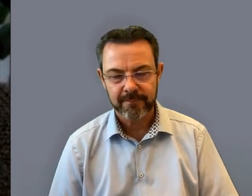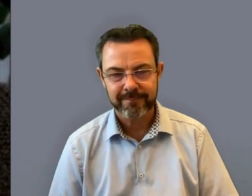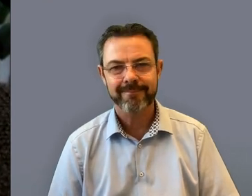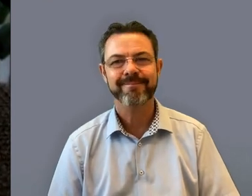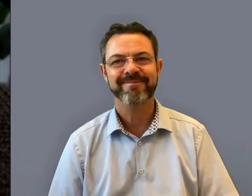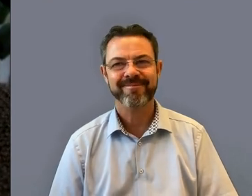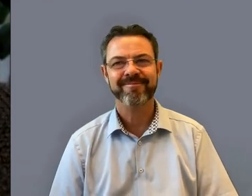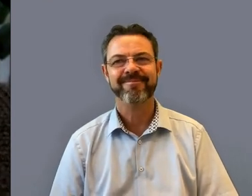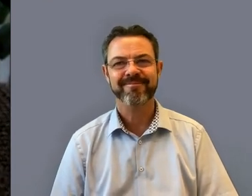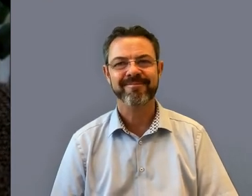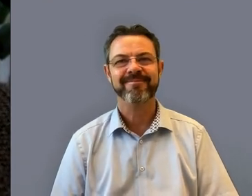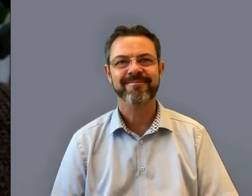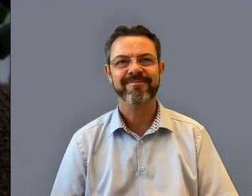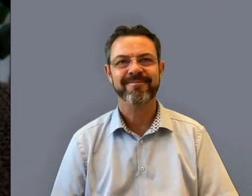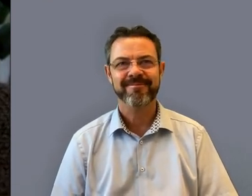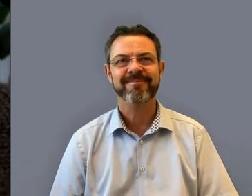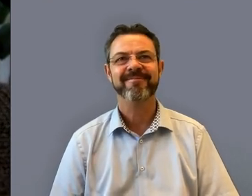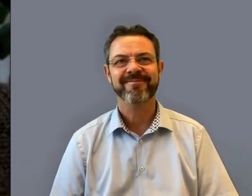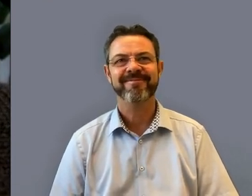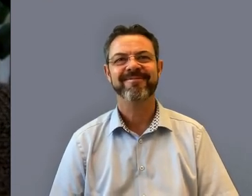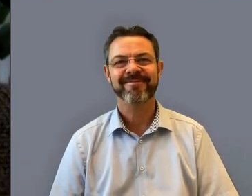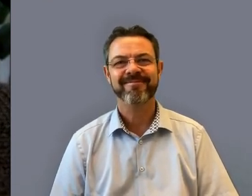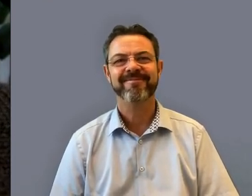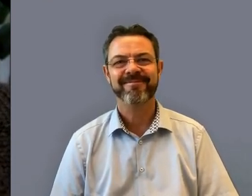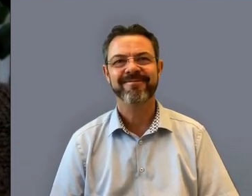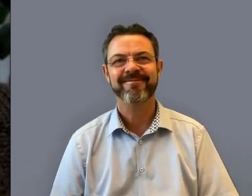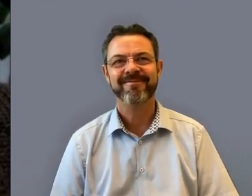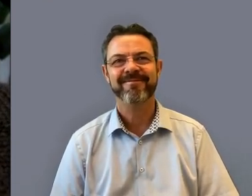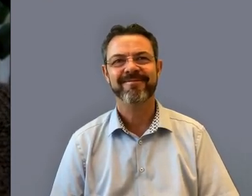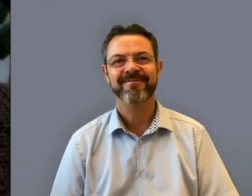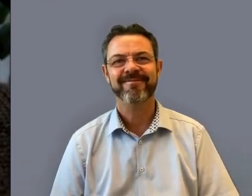So now you can build a new one, but it's going to take you another